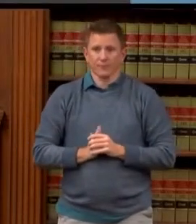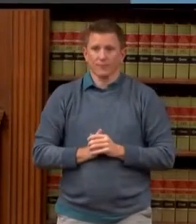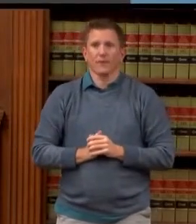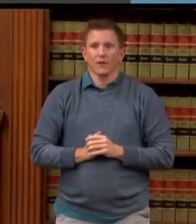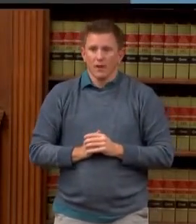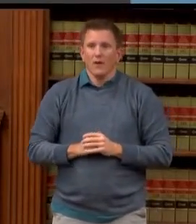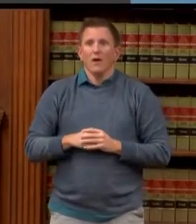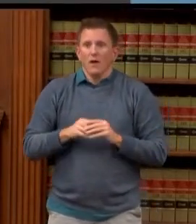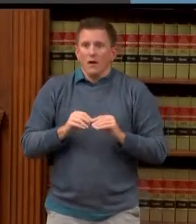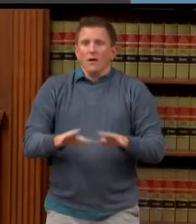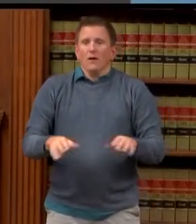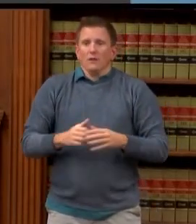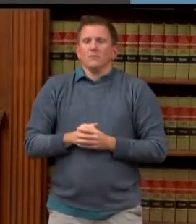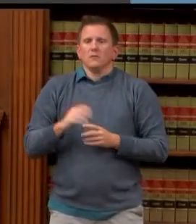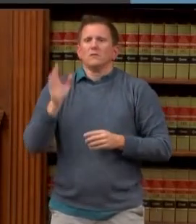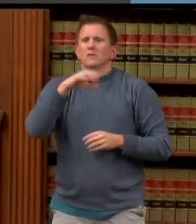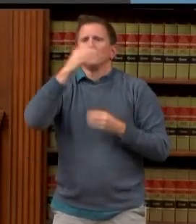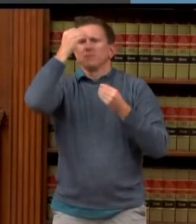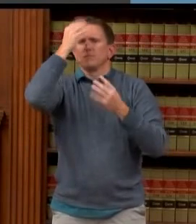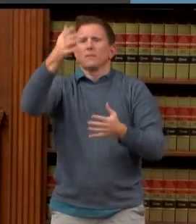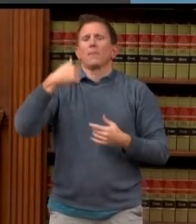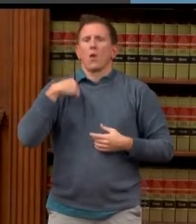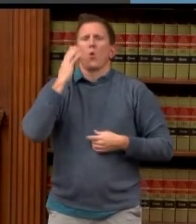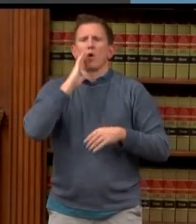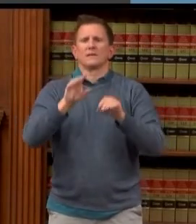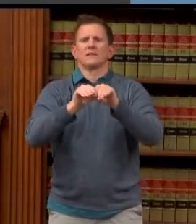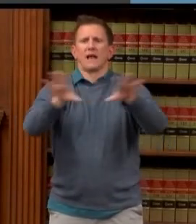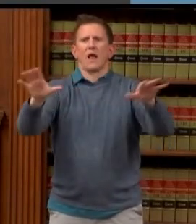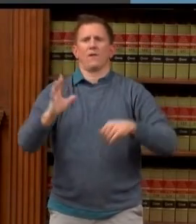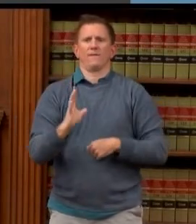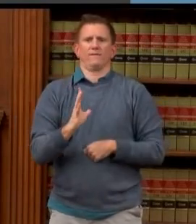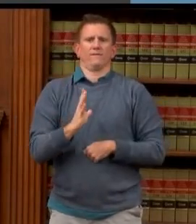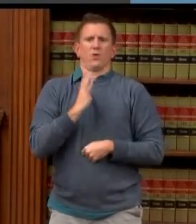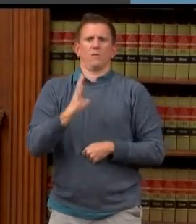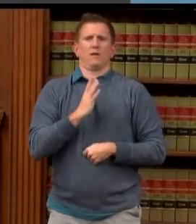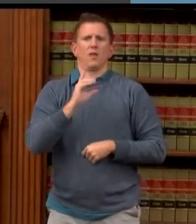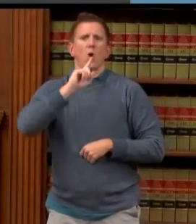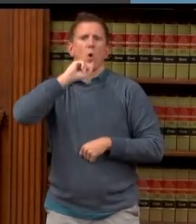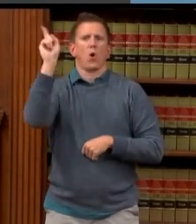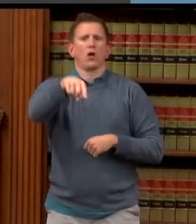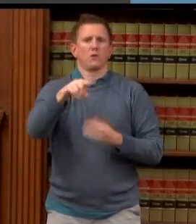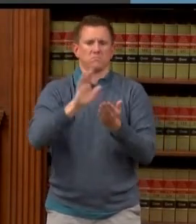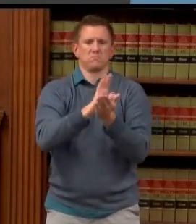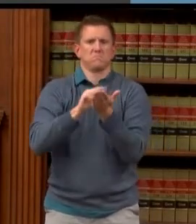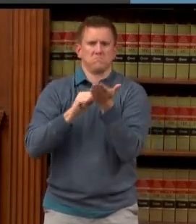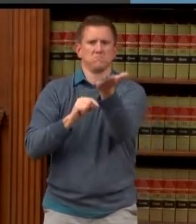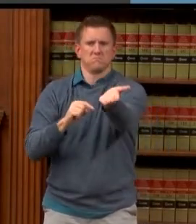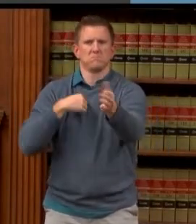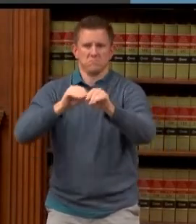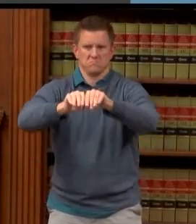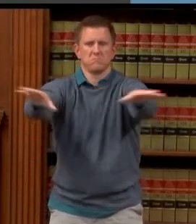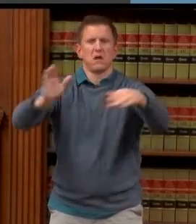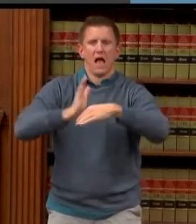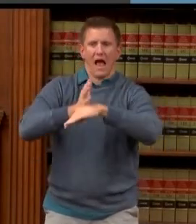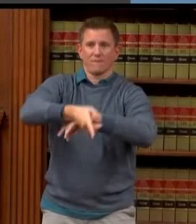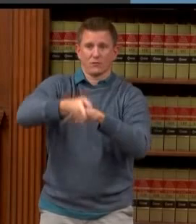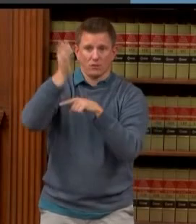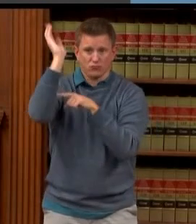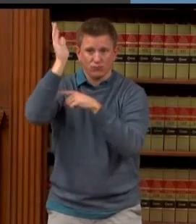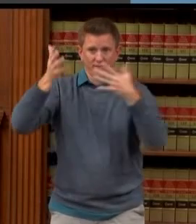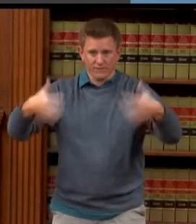release after this. So yes, as the mayor said, just feel free, reach out to us and we'll answer and follow up with you, any questions you might